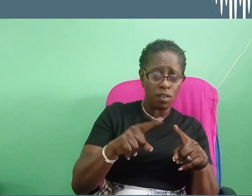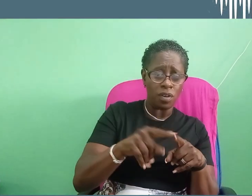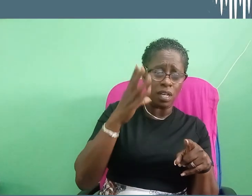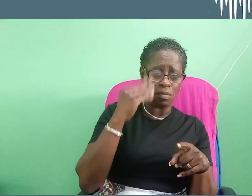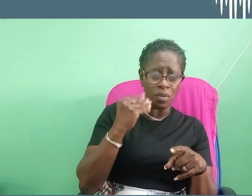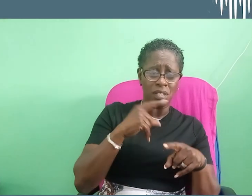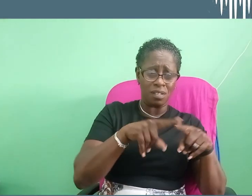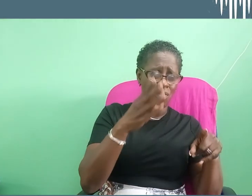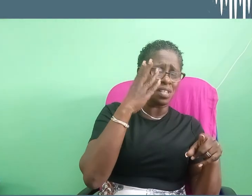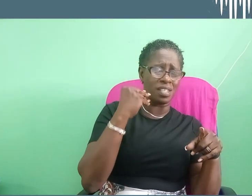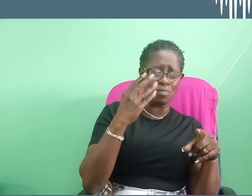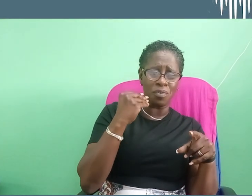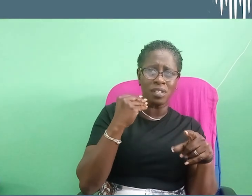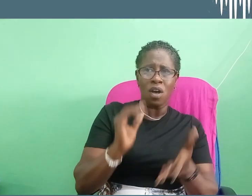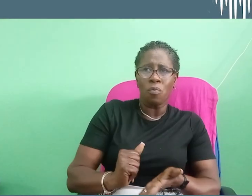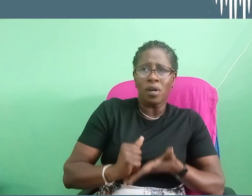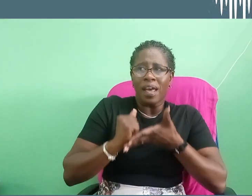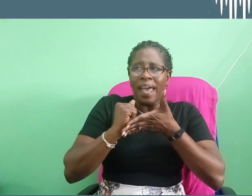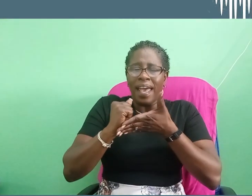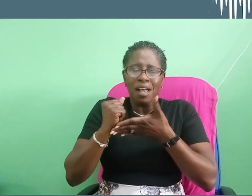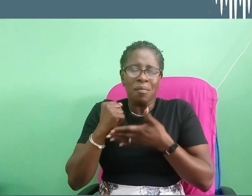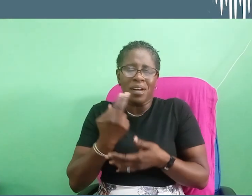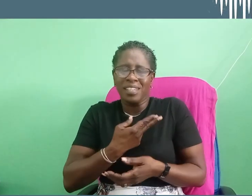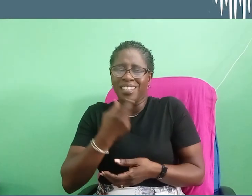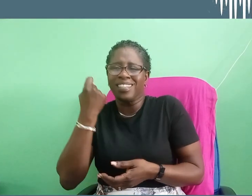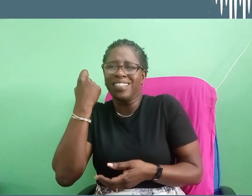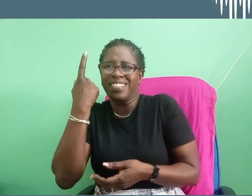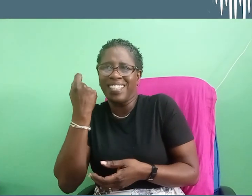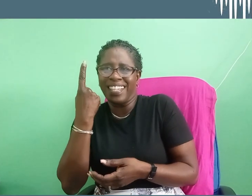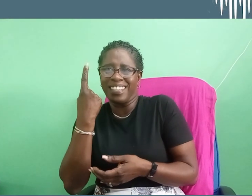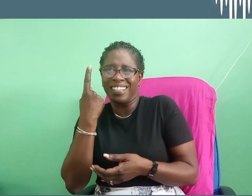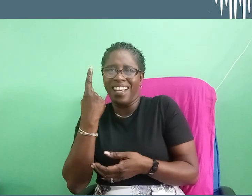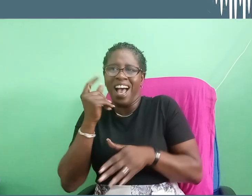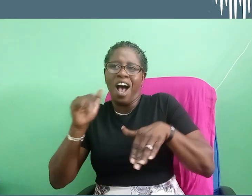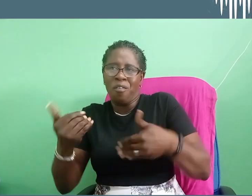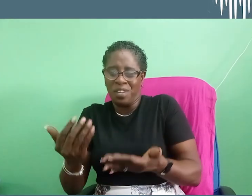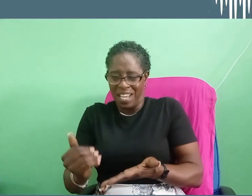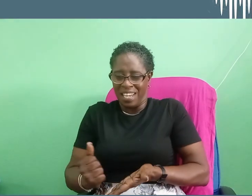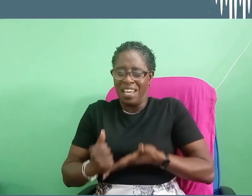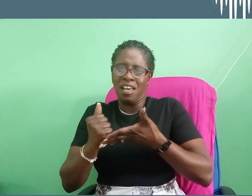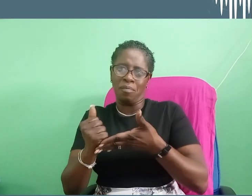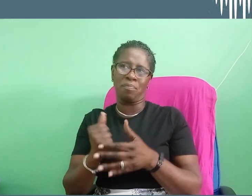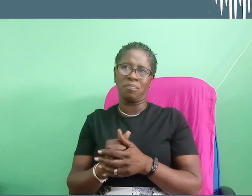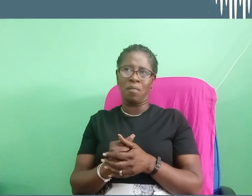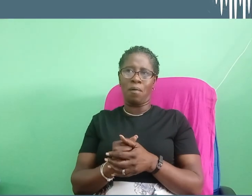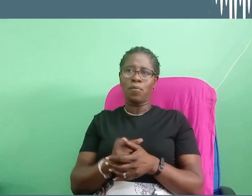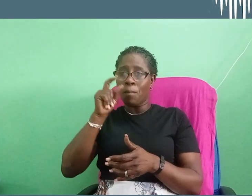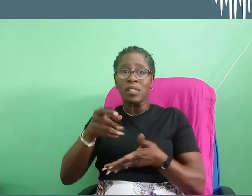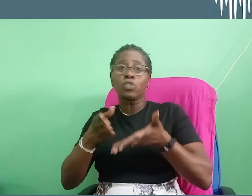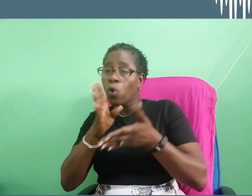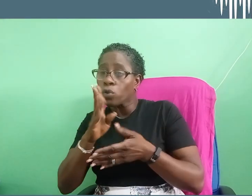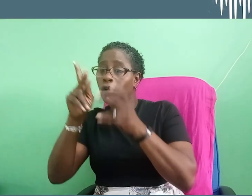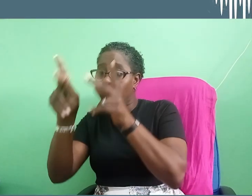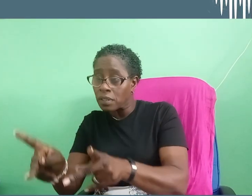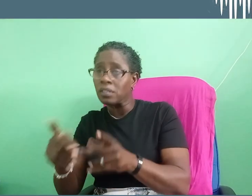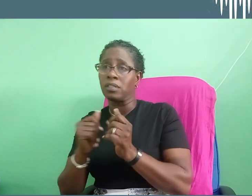taken us so far to understand what we're experiencing. And I would say getting feedback from clients as often as you can about what their